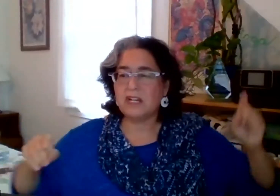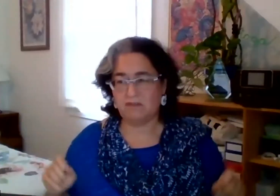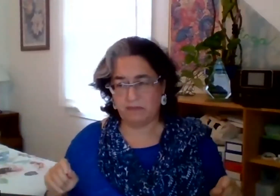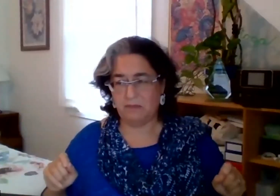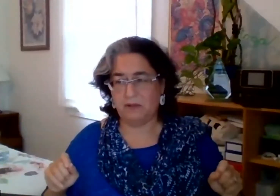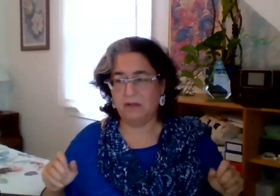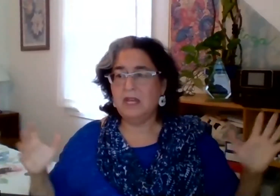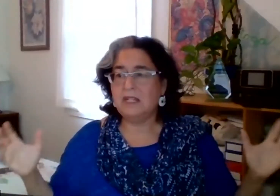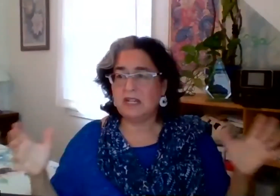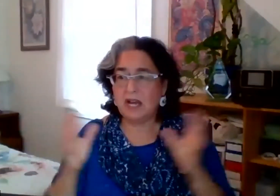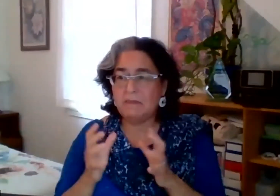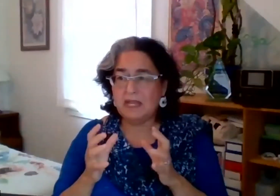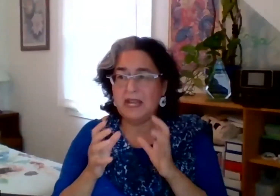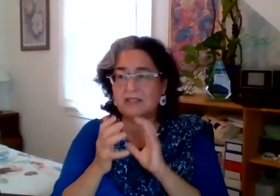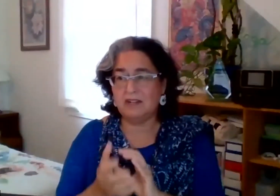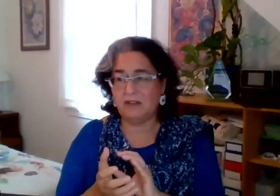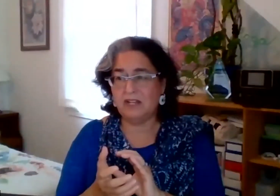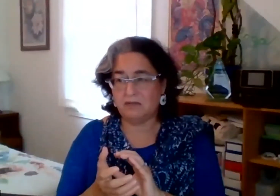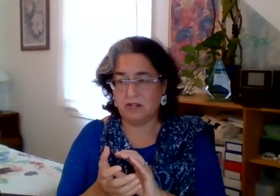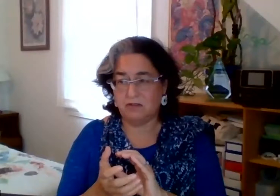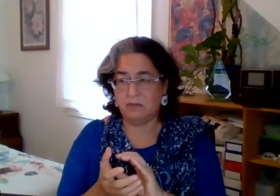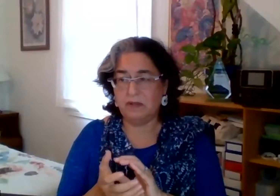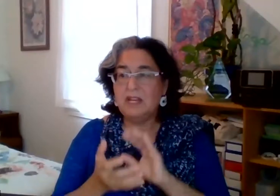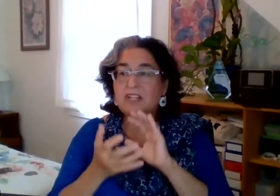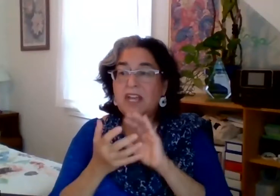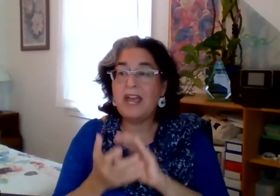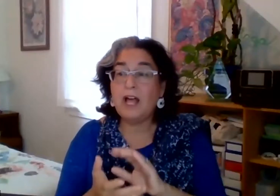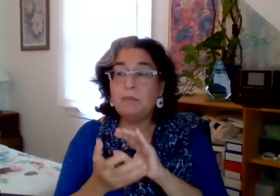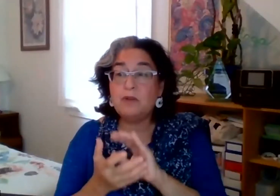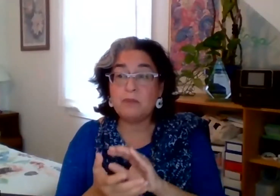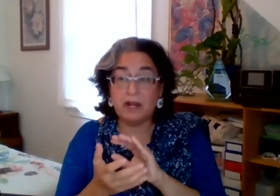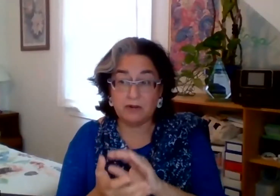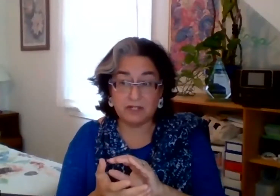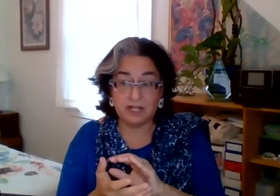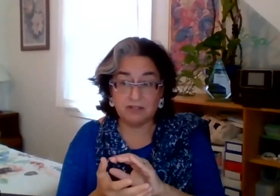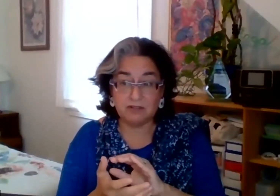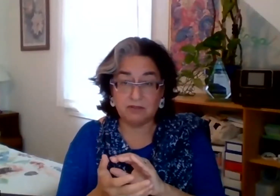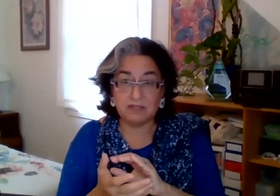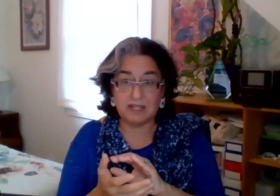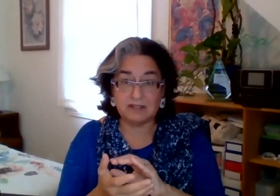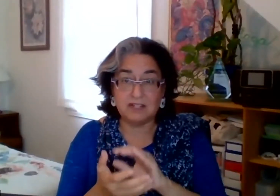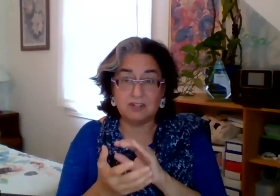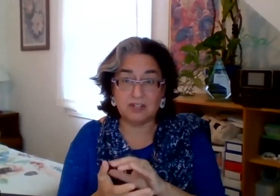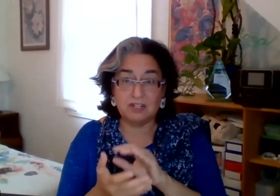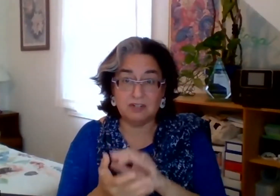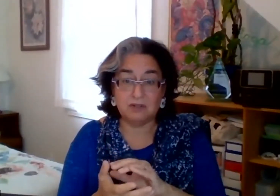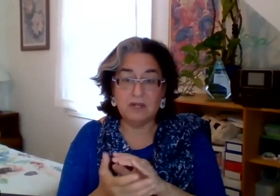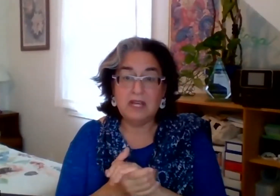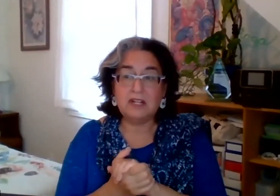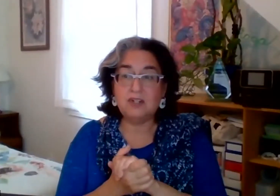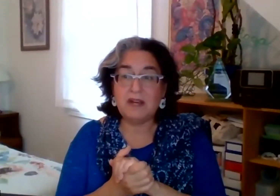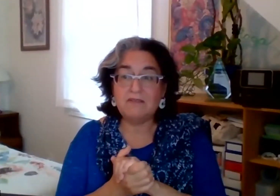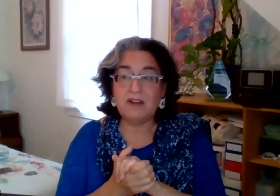wide range of people to come in as an advisory group to help you prioritize those things that you're going to